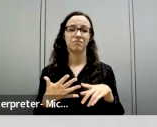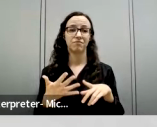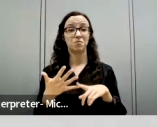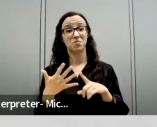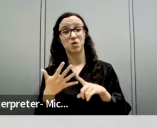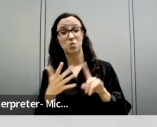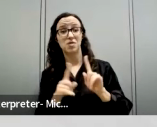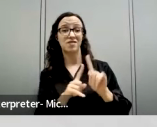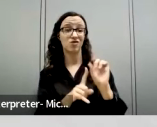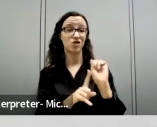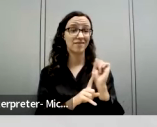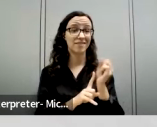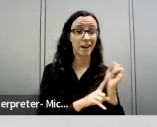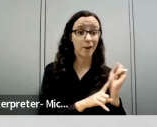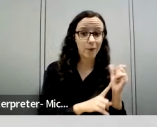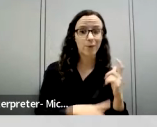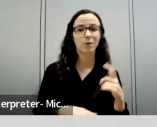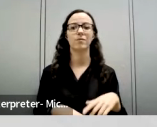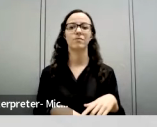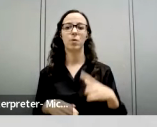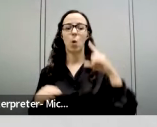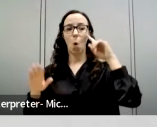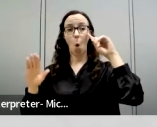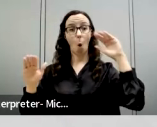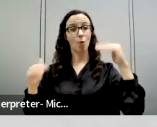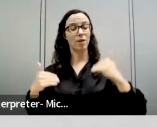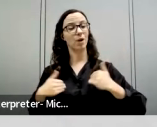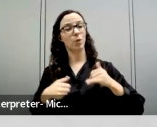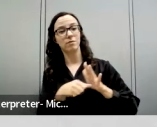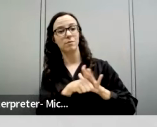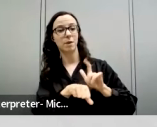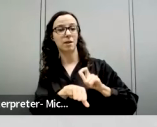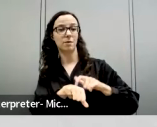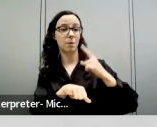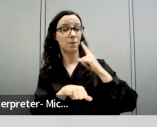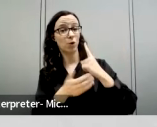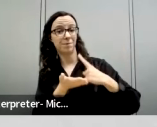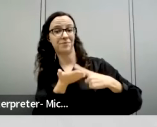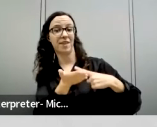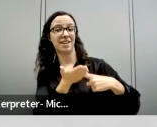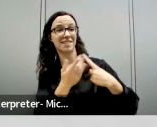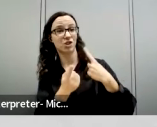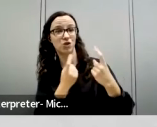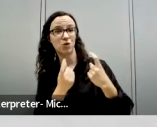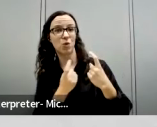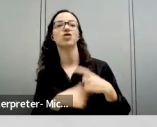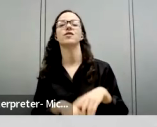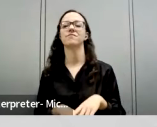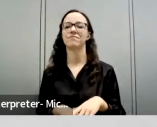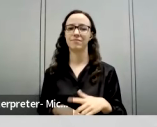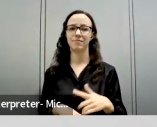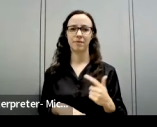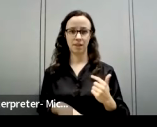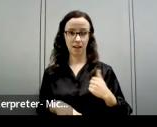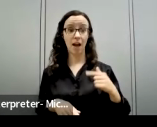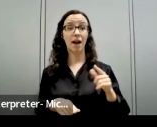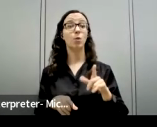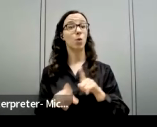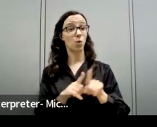And hopefully we have a lot of time for discussions and questions as well. I'm going to try to keep my eye on the